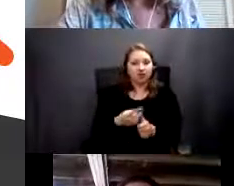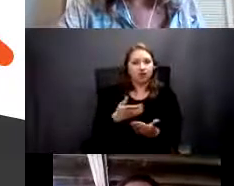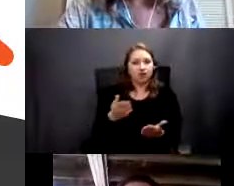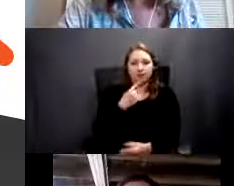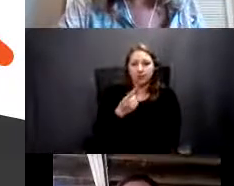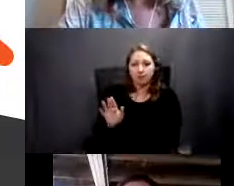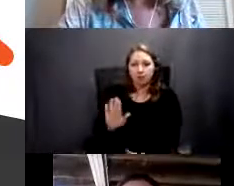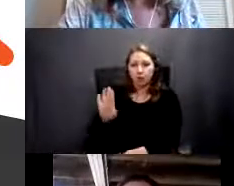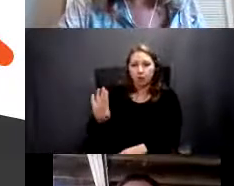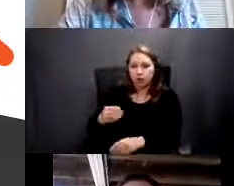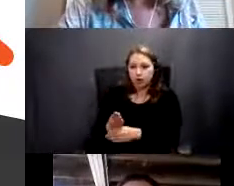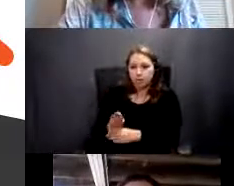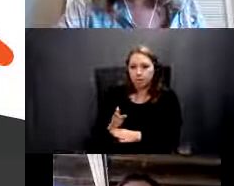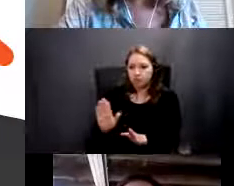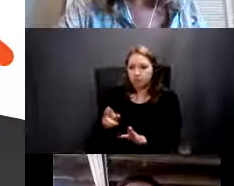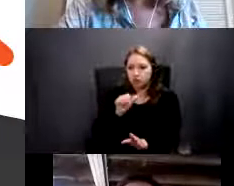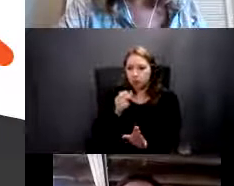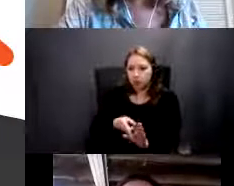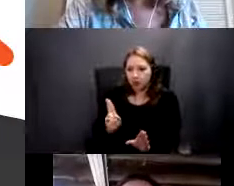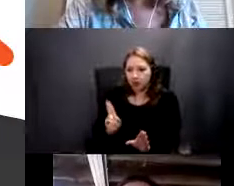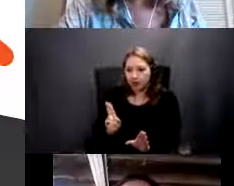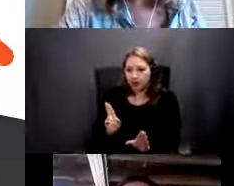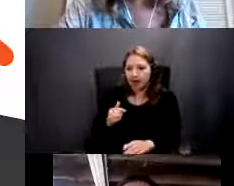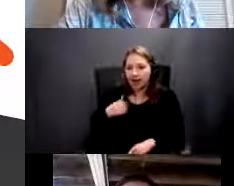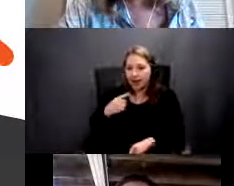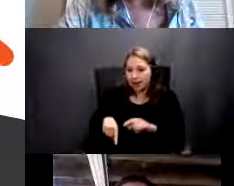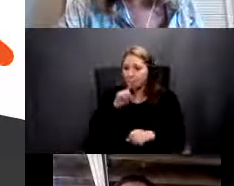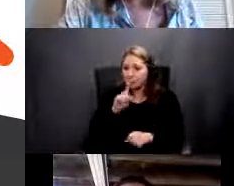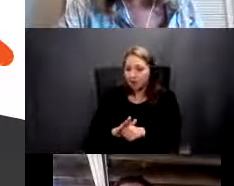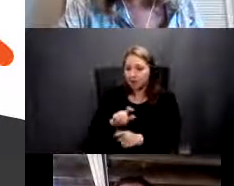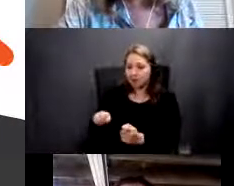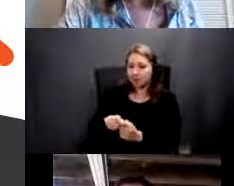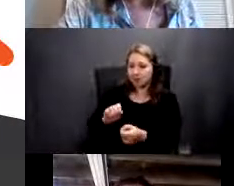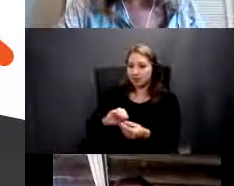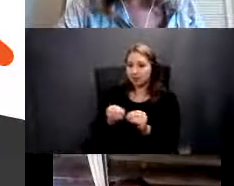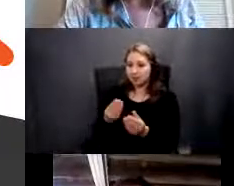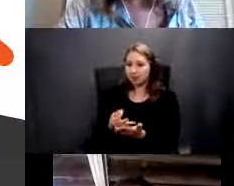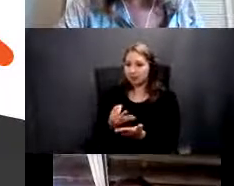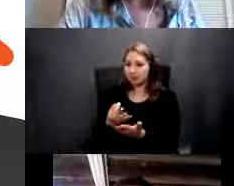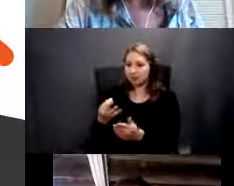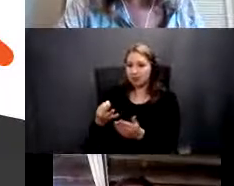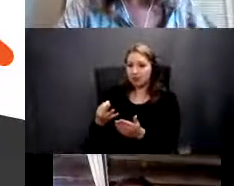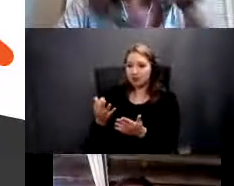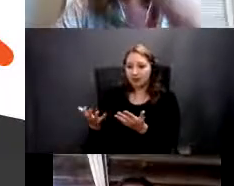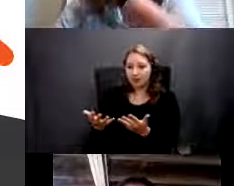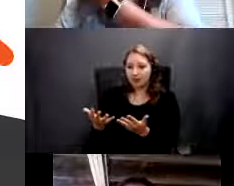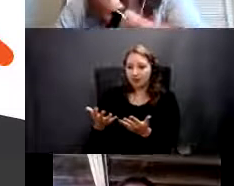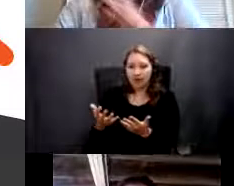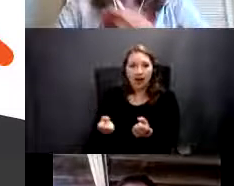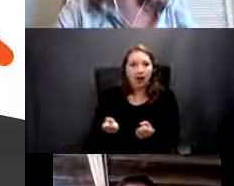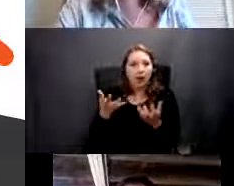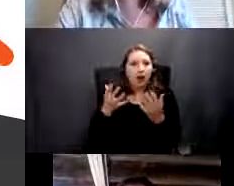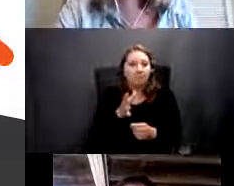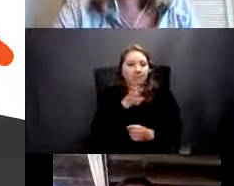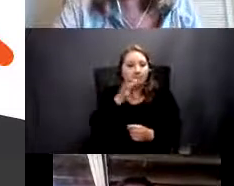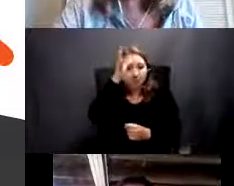quit your job. I cannot promise you a certain number of parents, of families to work